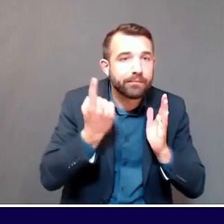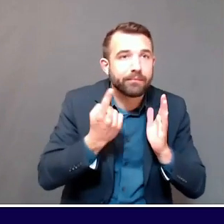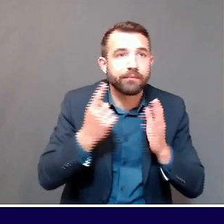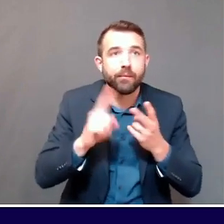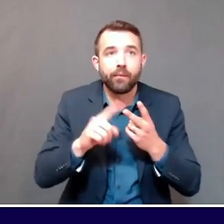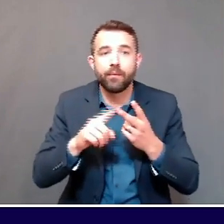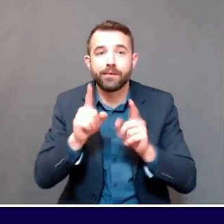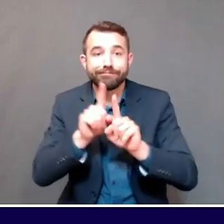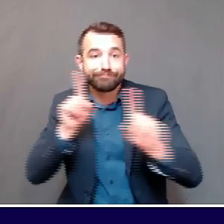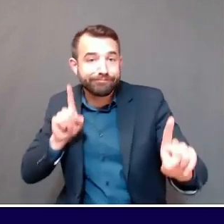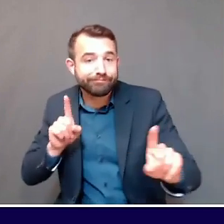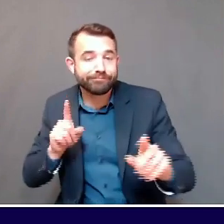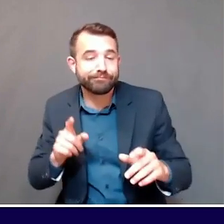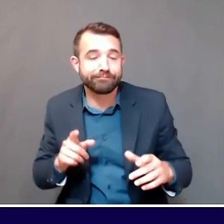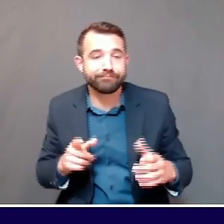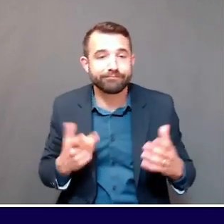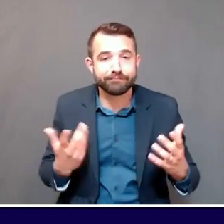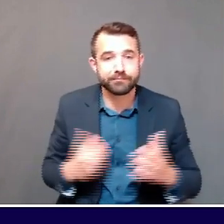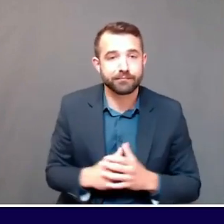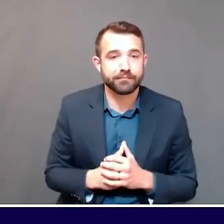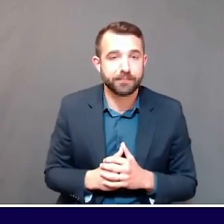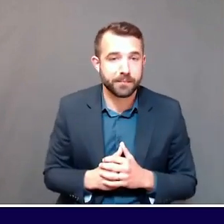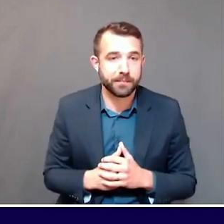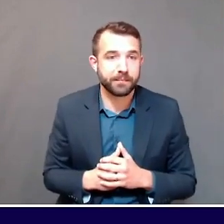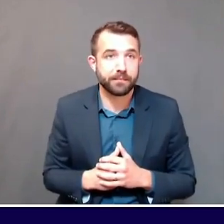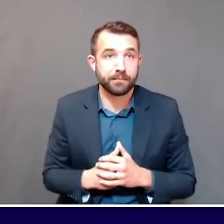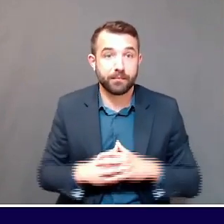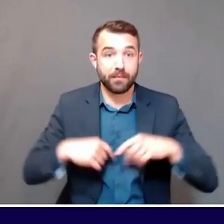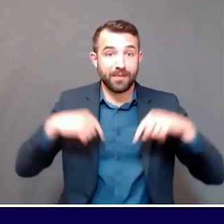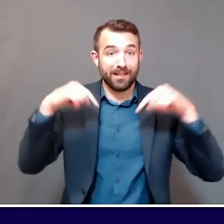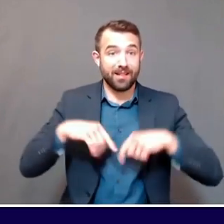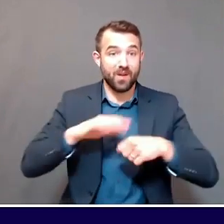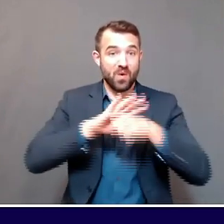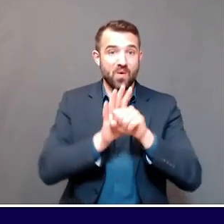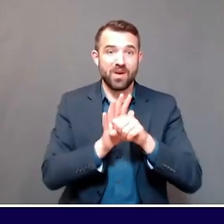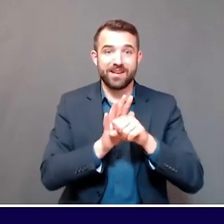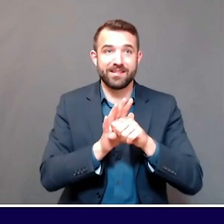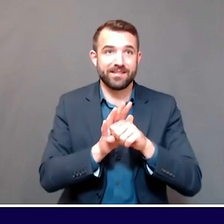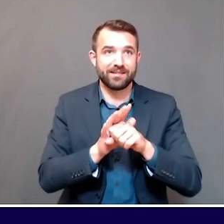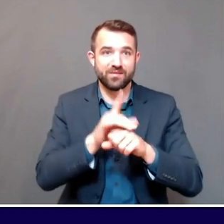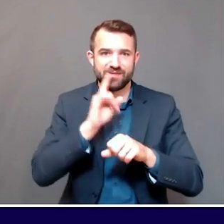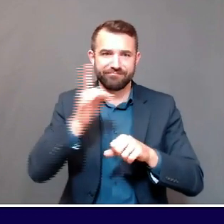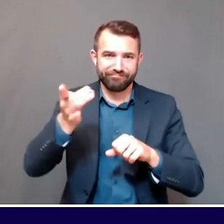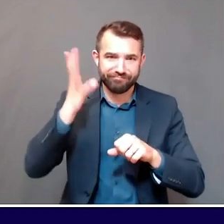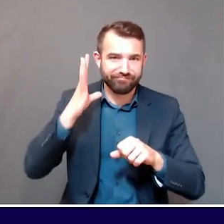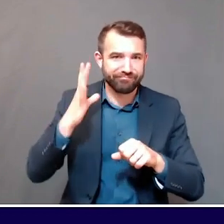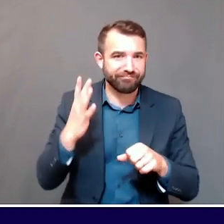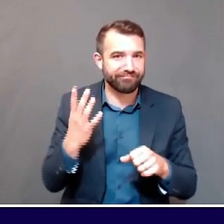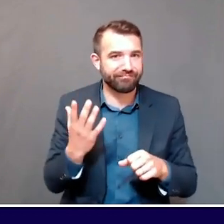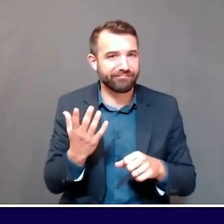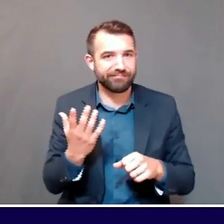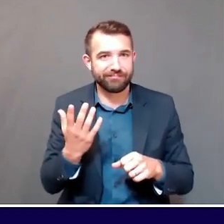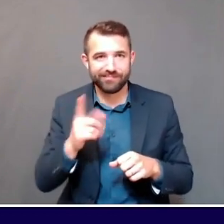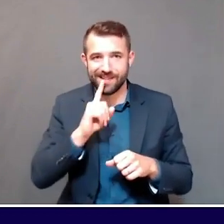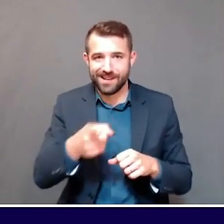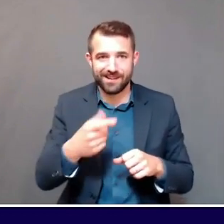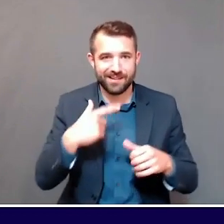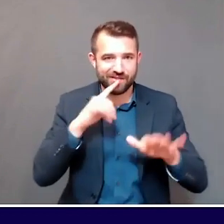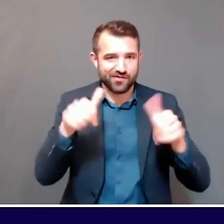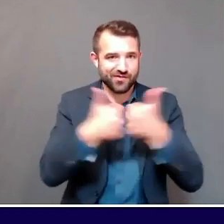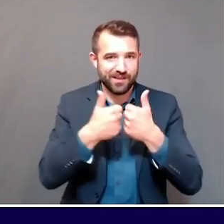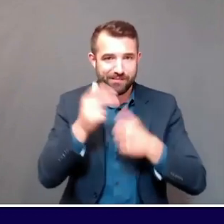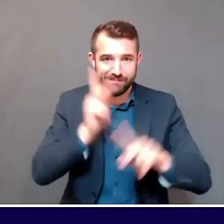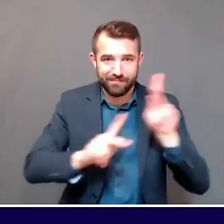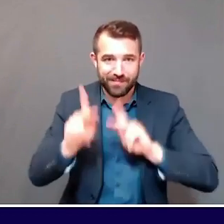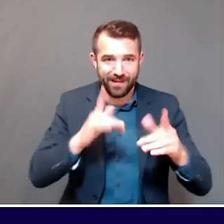things that we've learned that is particularly insidious about COVID-19 is this pre-symptomatic piece that we were talking